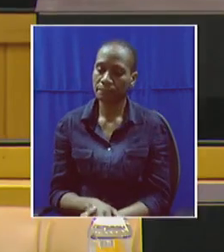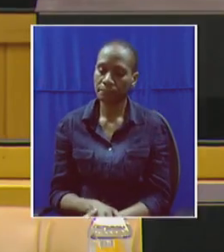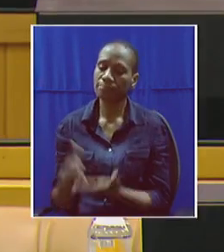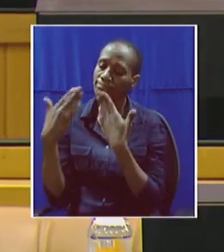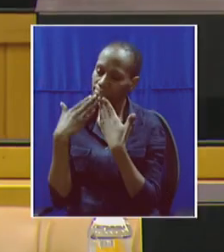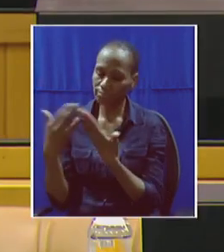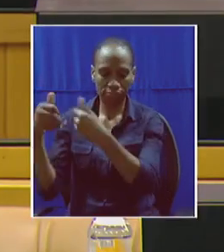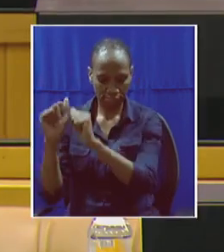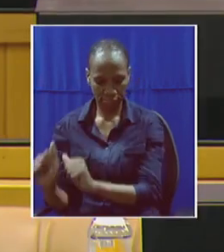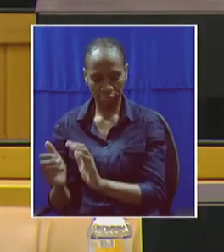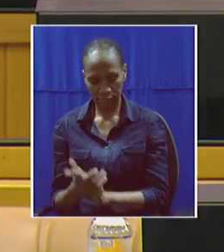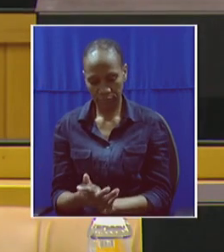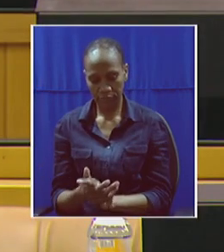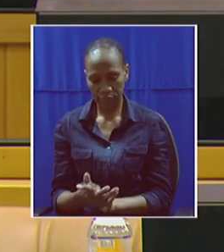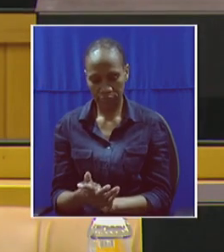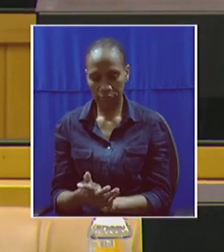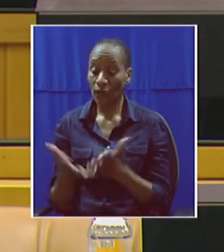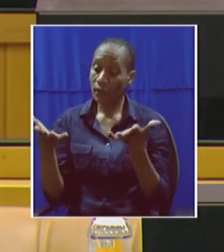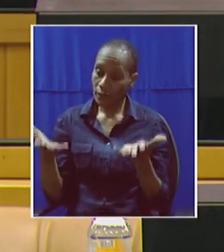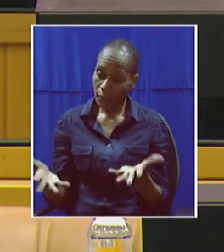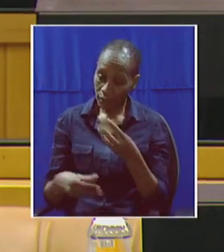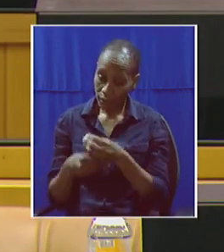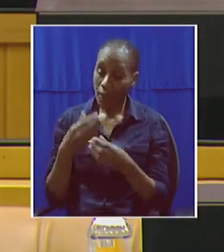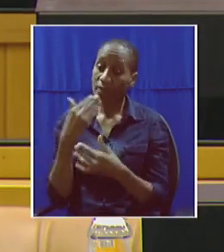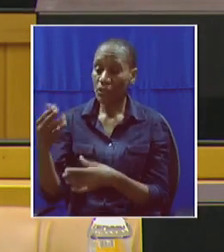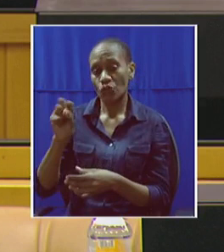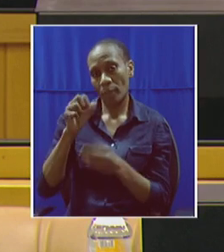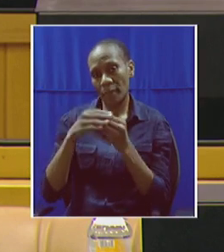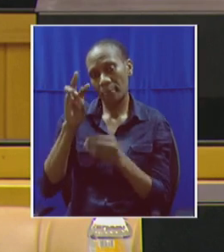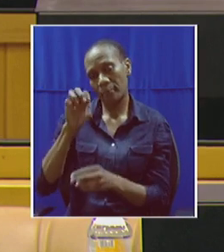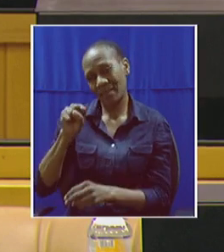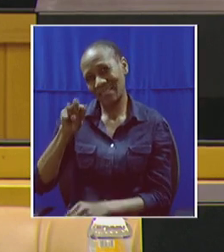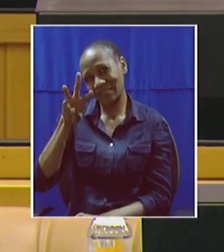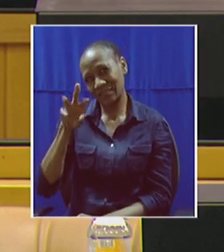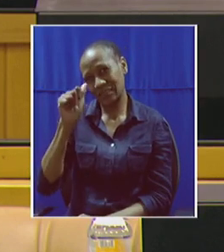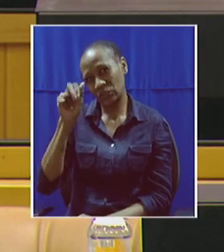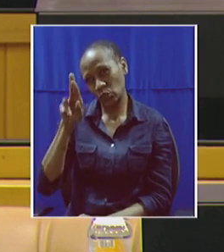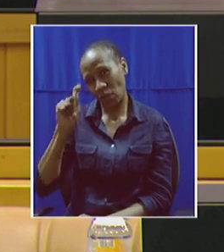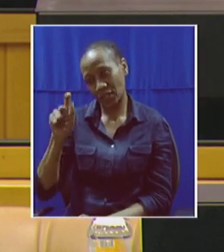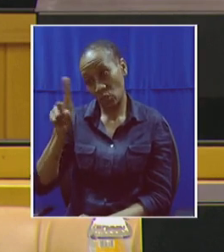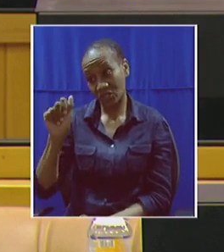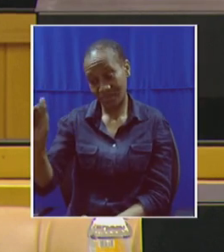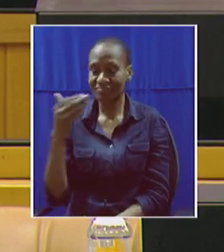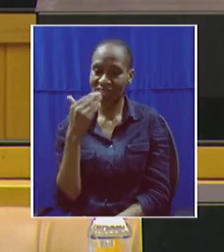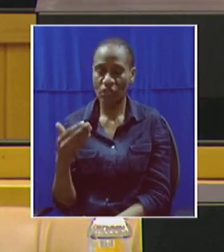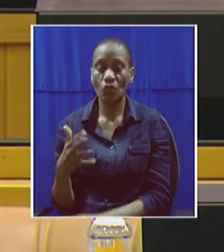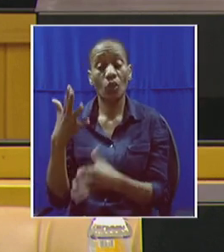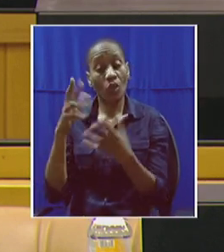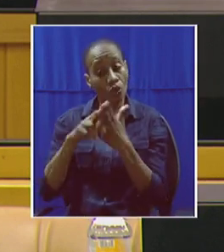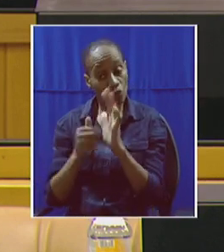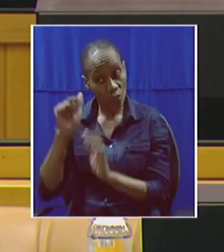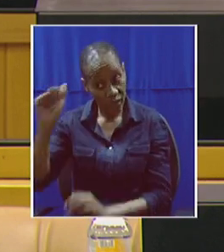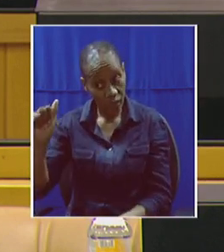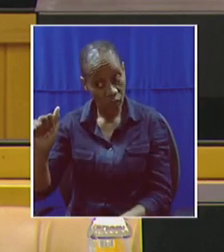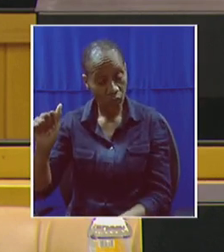honorable chair and thanks honorable swarts for the contribution you made in your as as